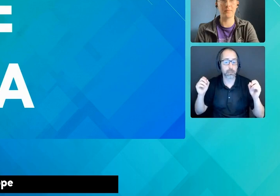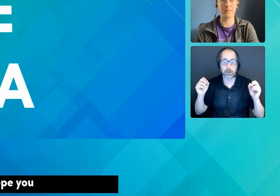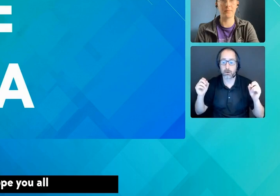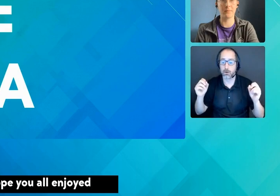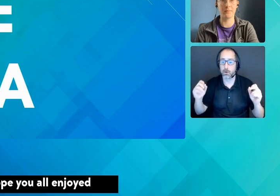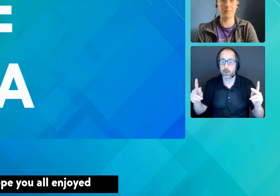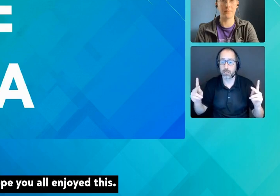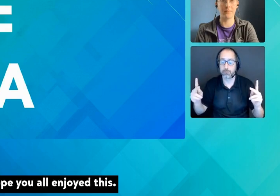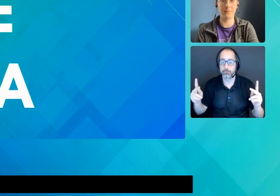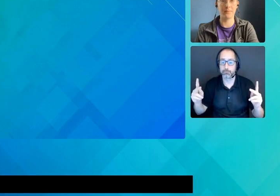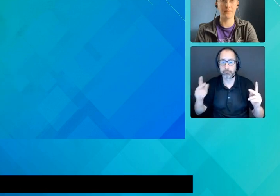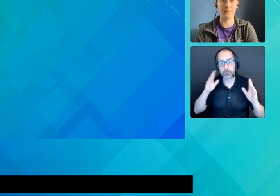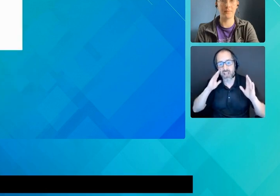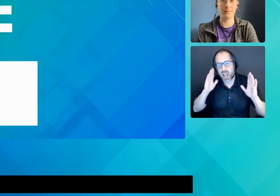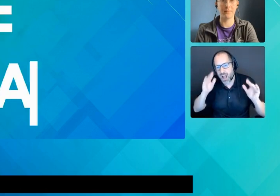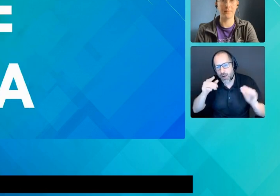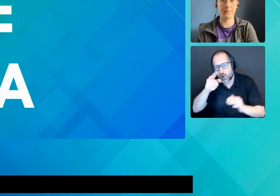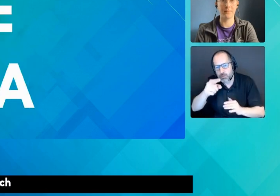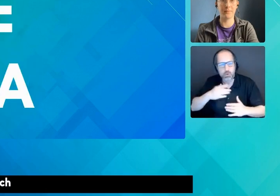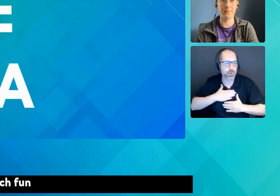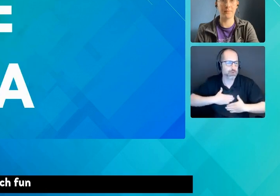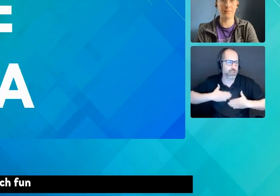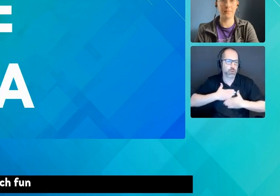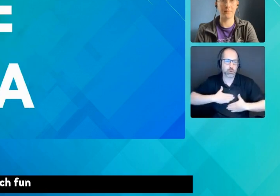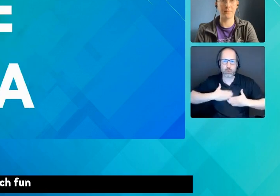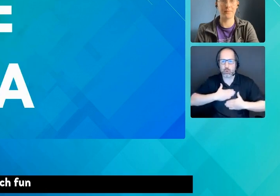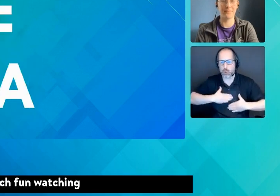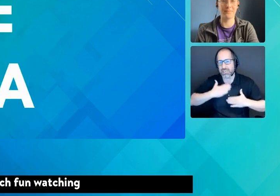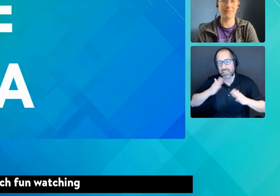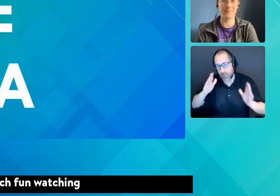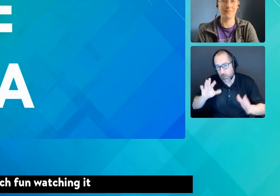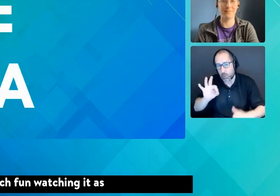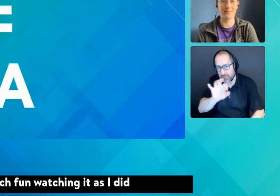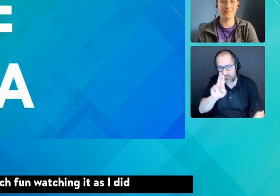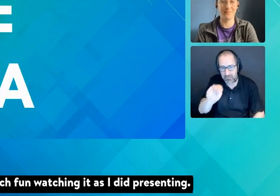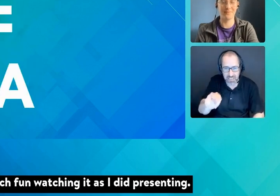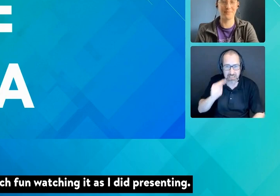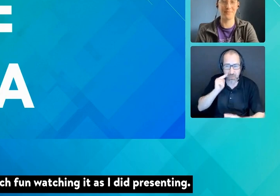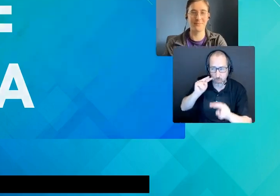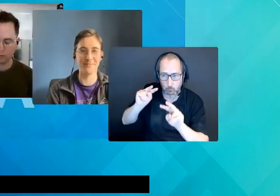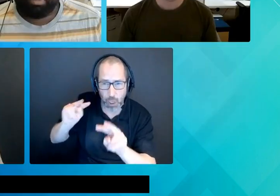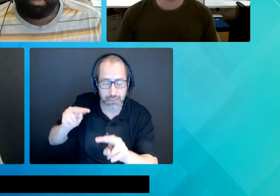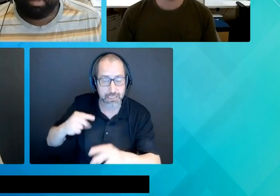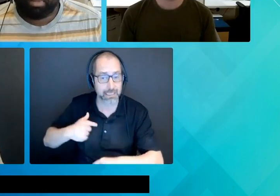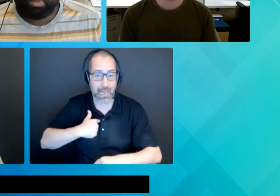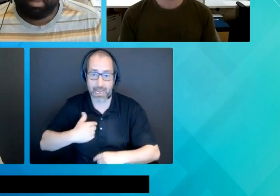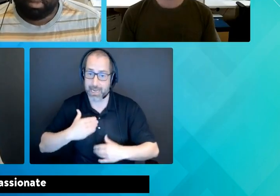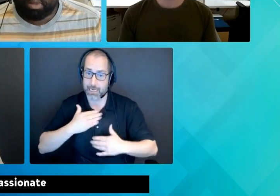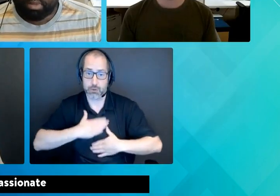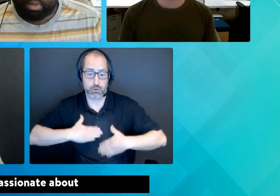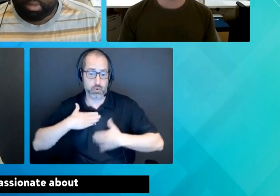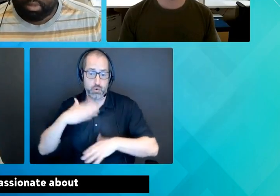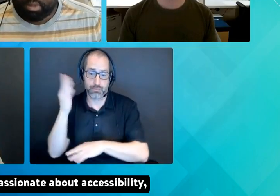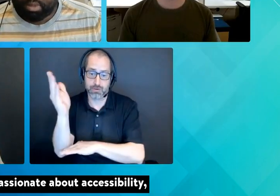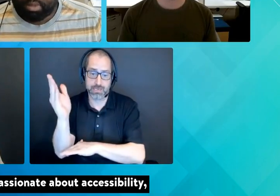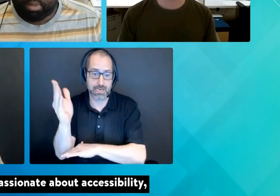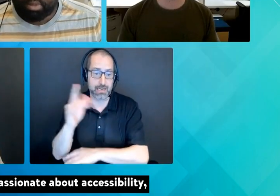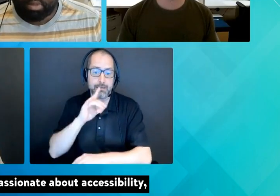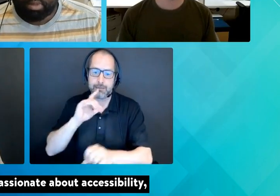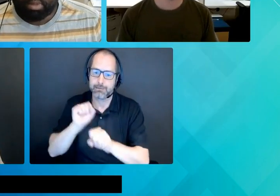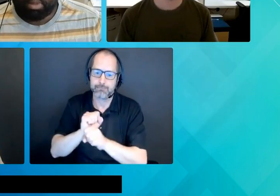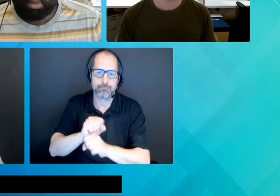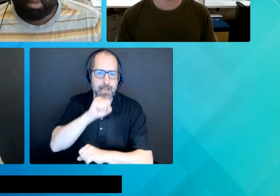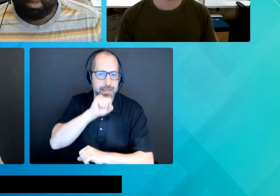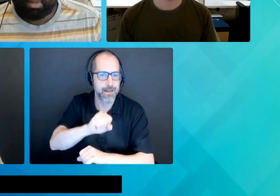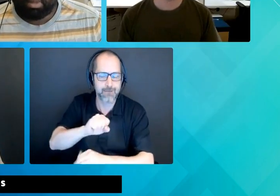So I hope you all enjoyed this. I hope you had as much fun watching it as I did presenting. I'm clearly passionate about